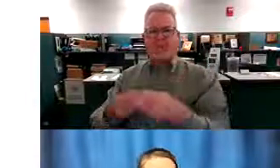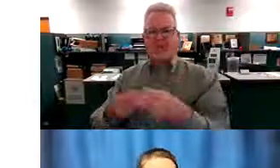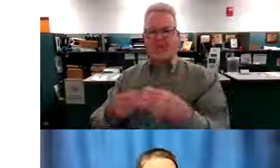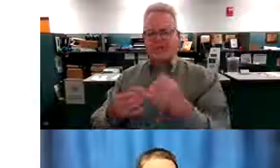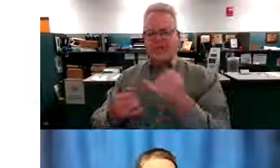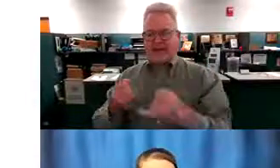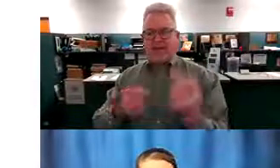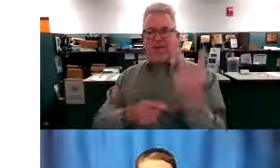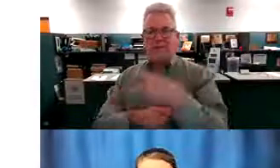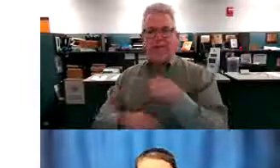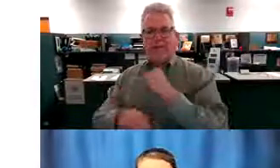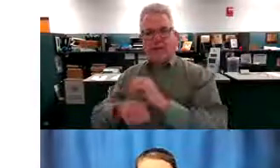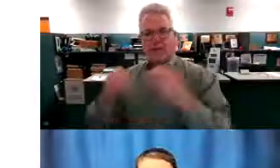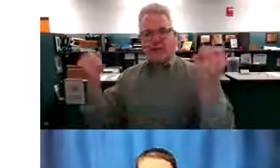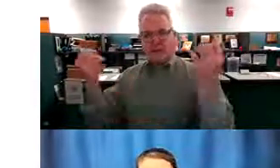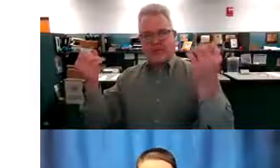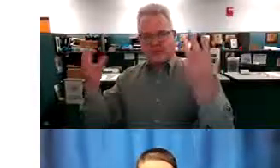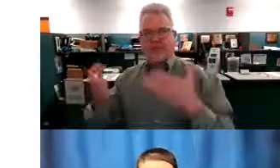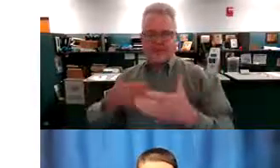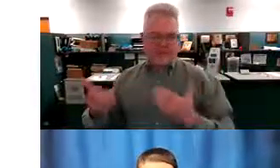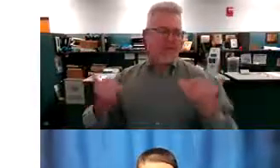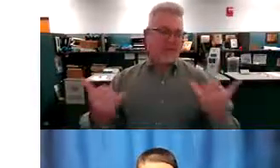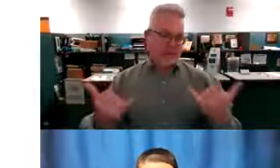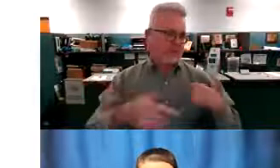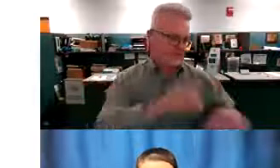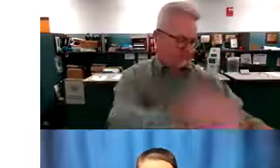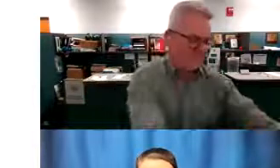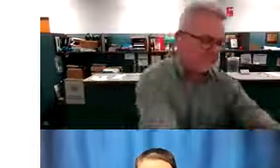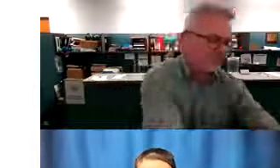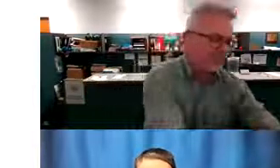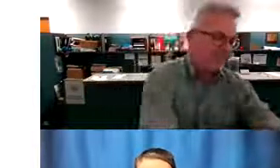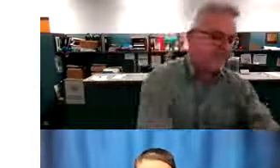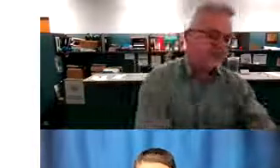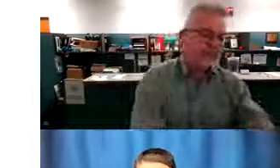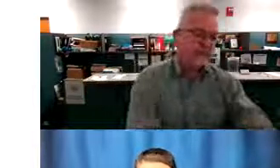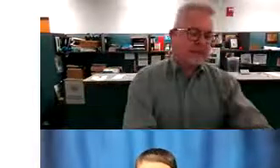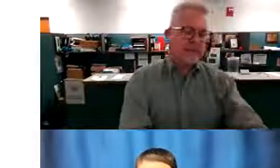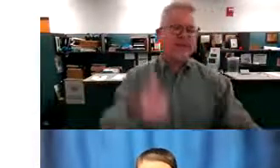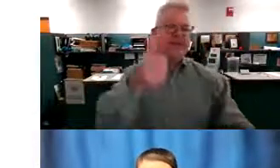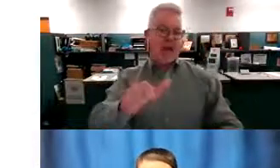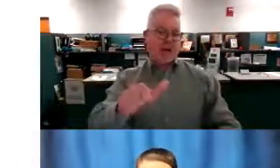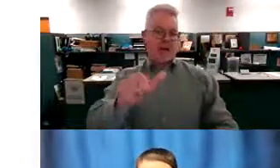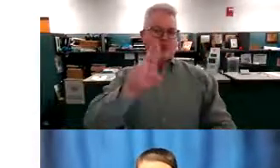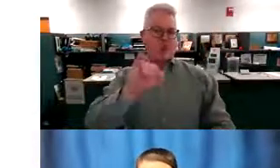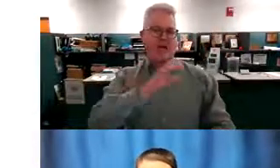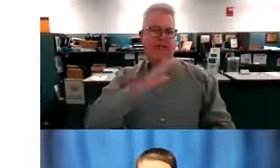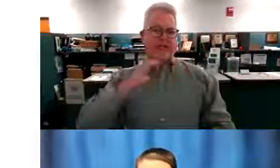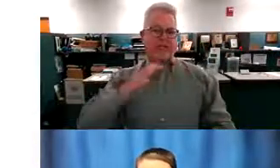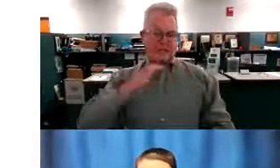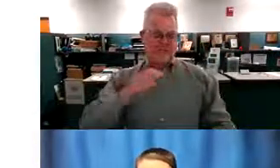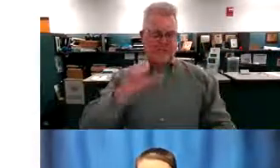the number because I wasn't in the office the last 2 days, but I do have it